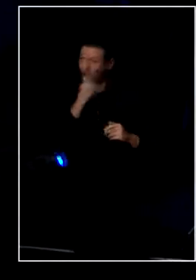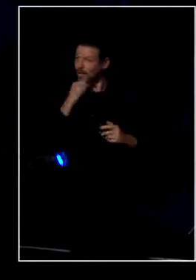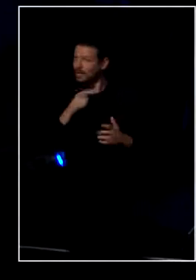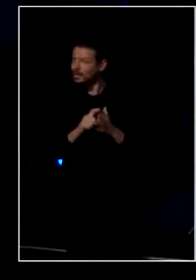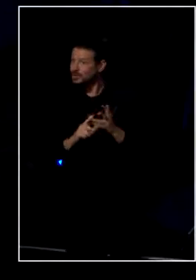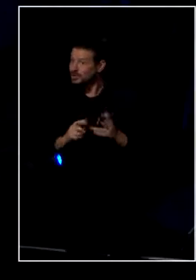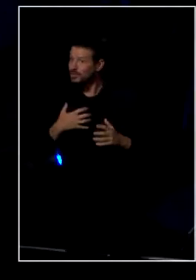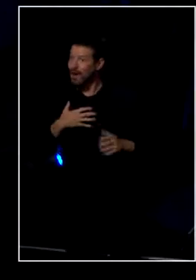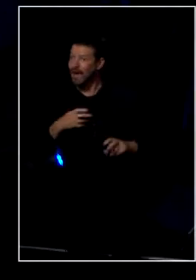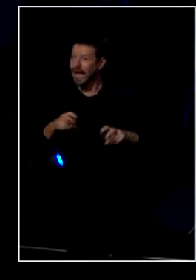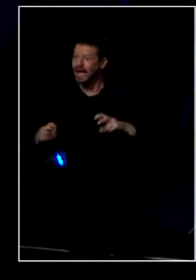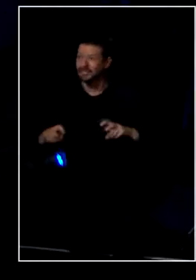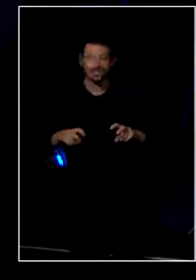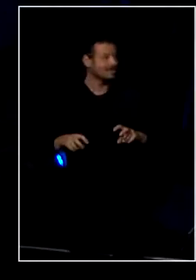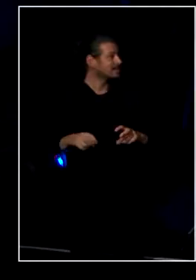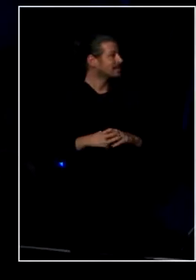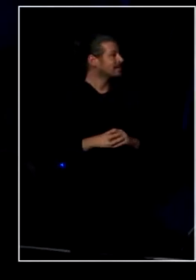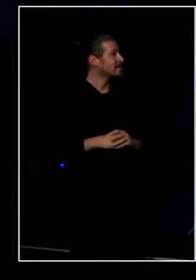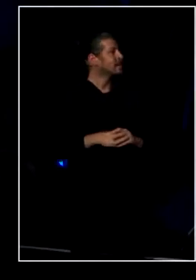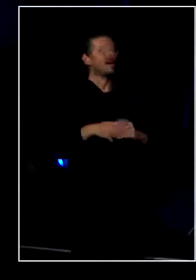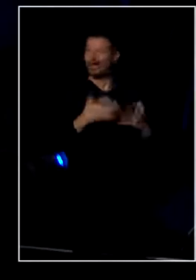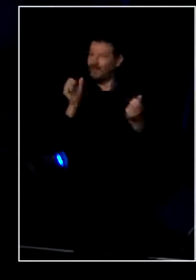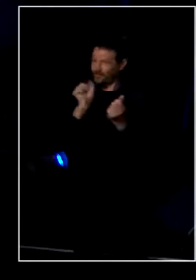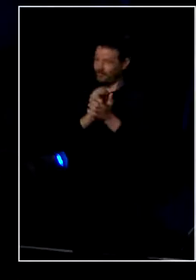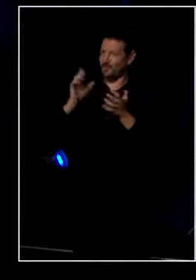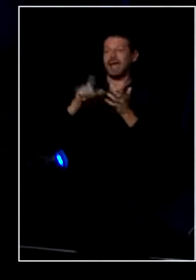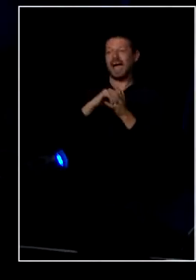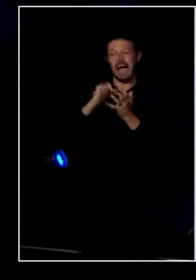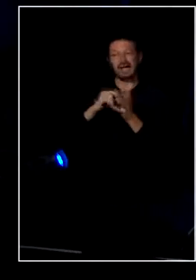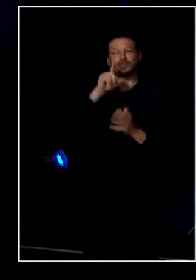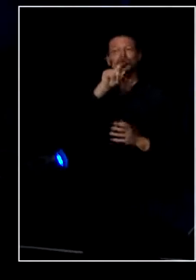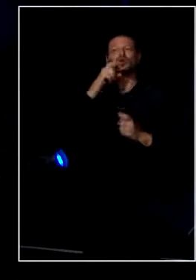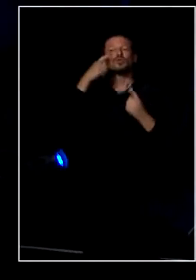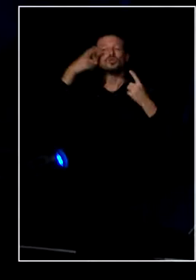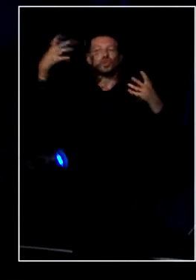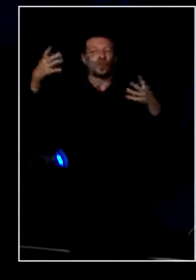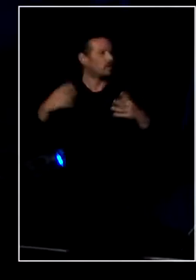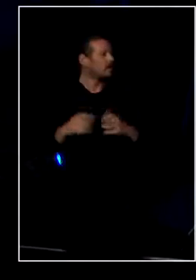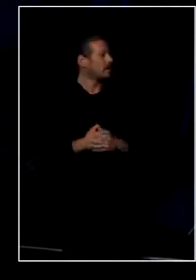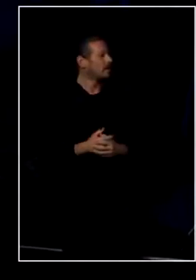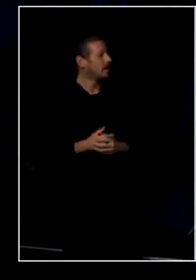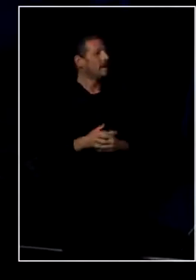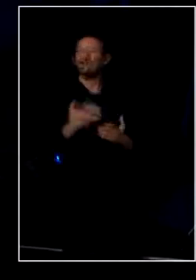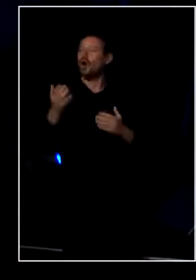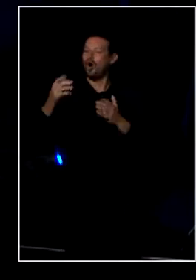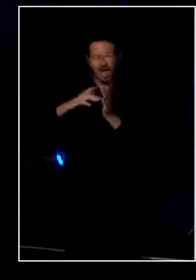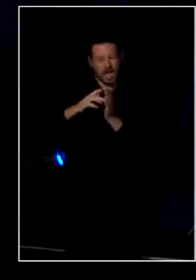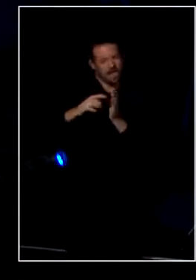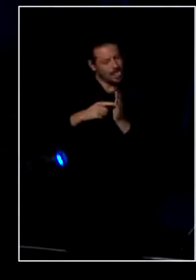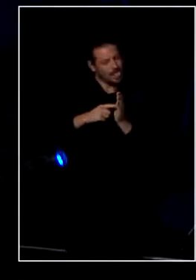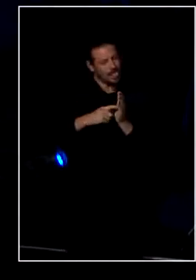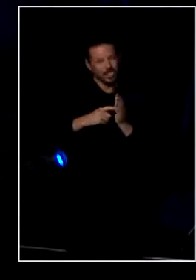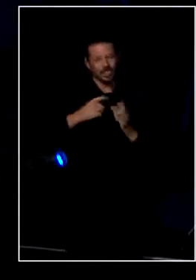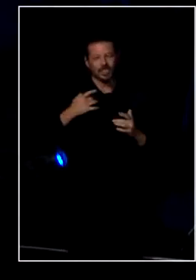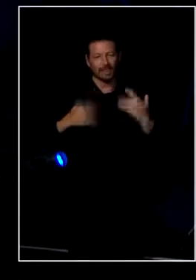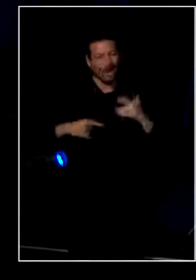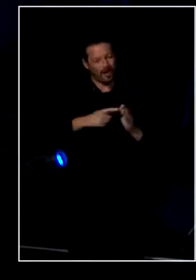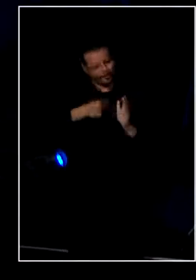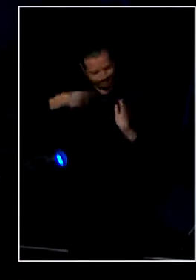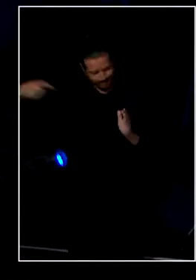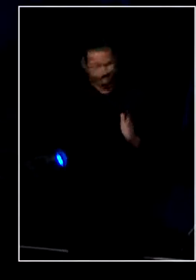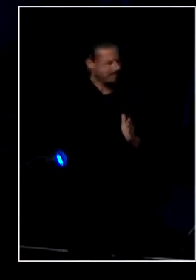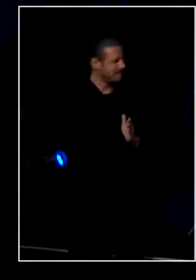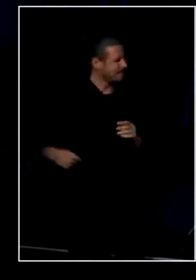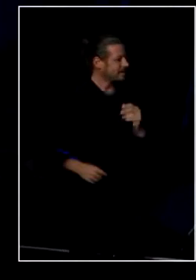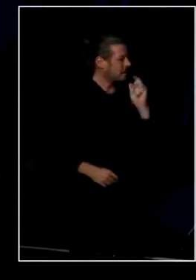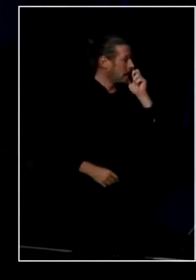my actions on me being as free as a bird, which is going to be for the rest of my life, and you only live once. I'm just going to